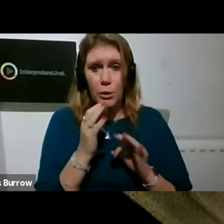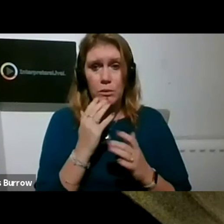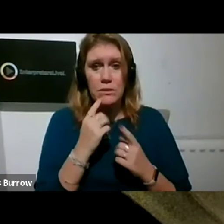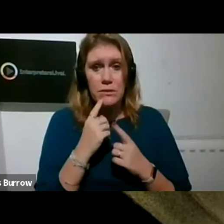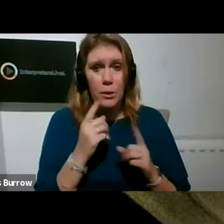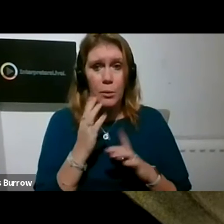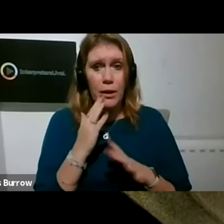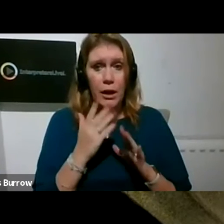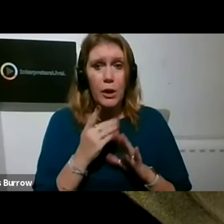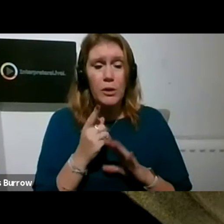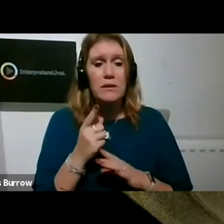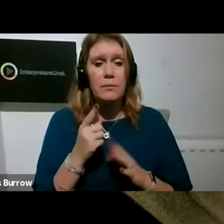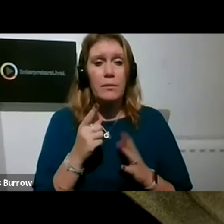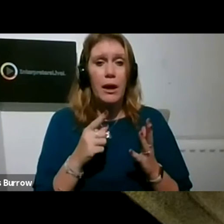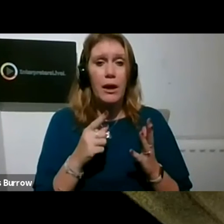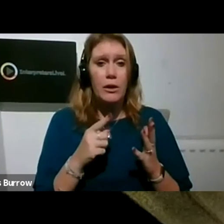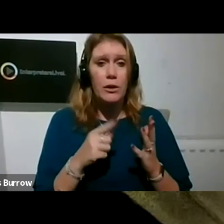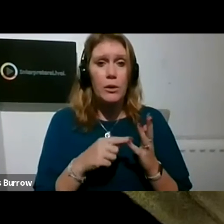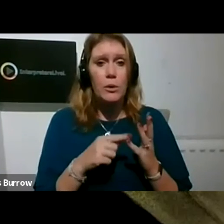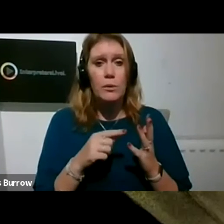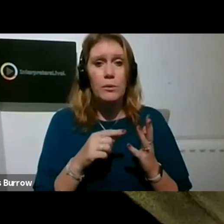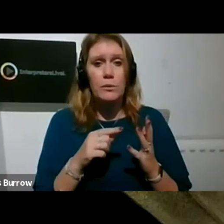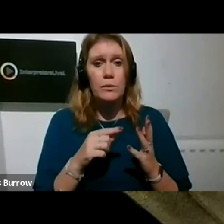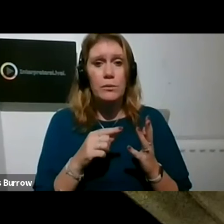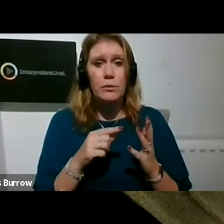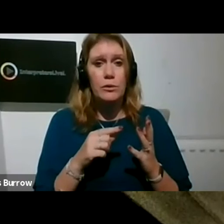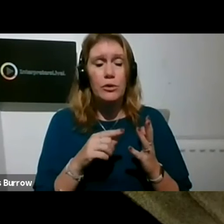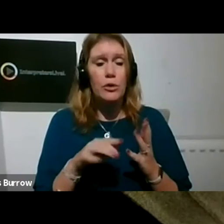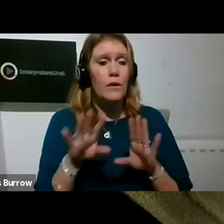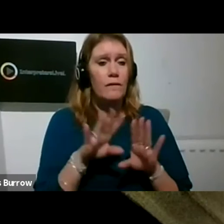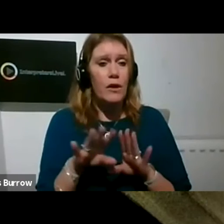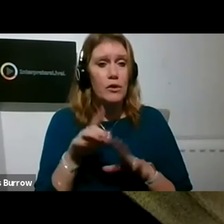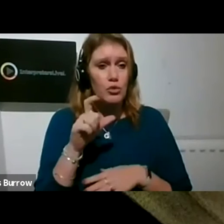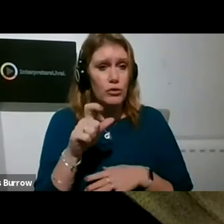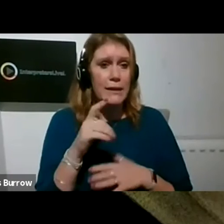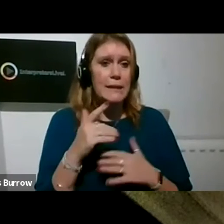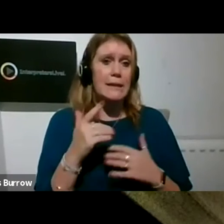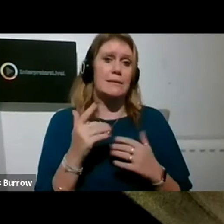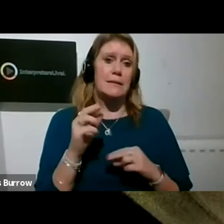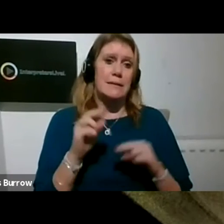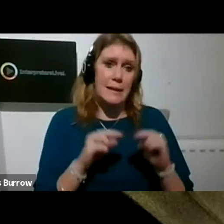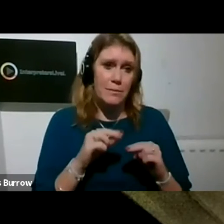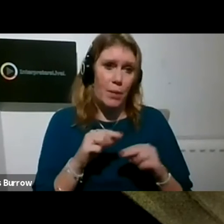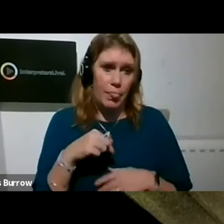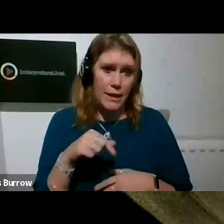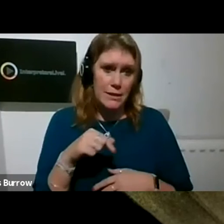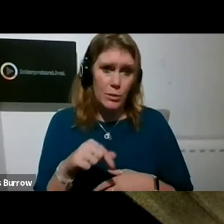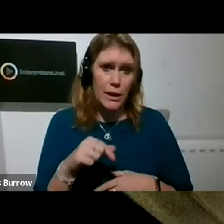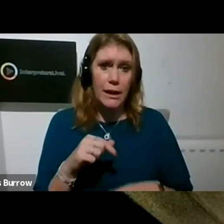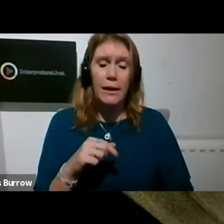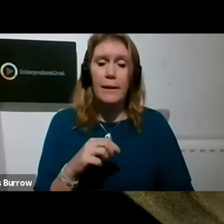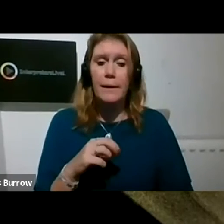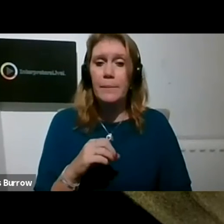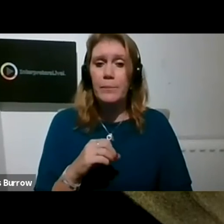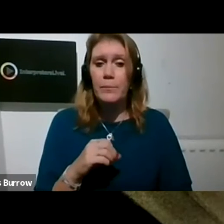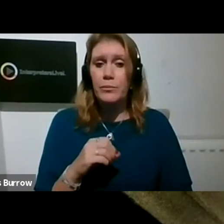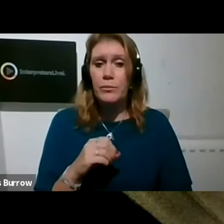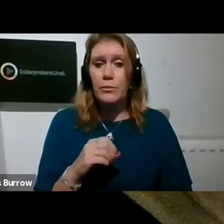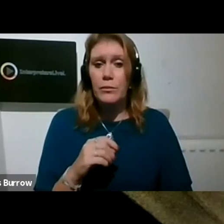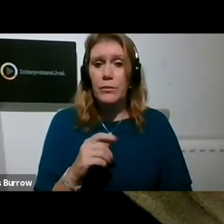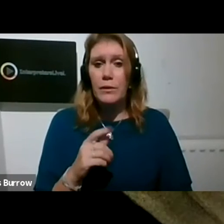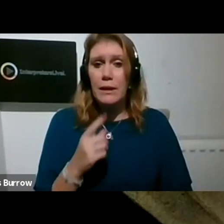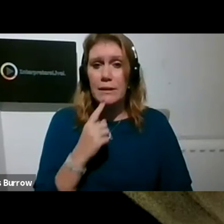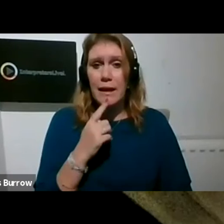week. And we've put our heads together in Newham this week and realised that there's a whole bunch of social workers going